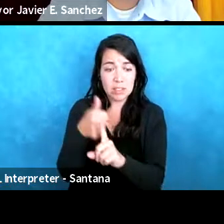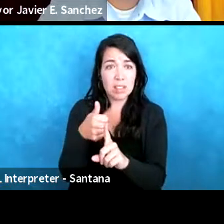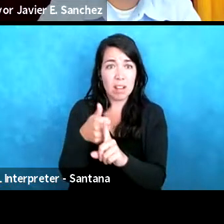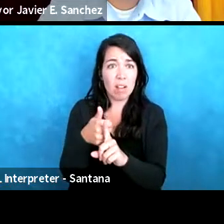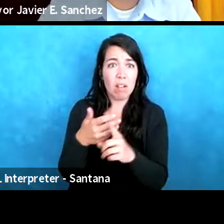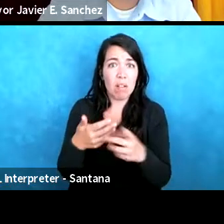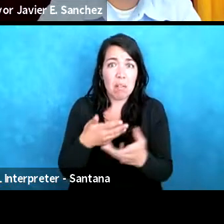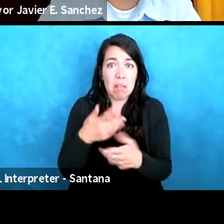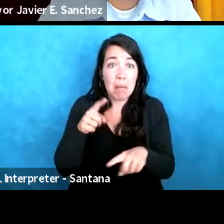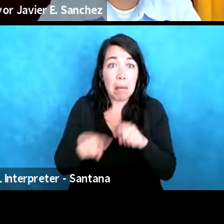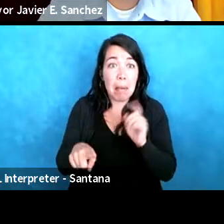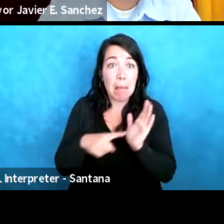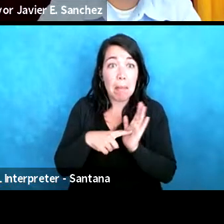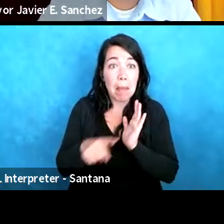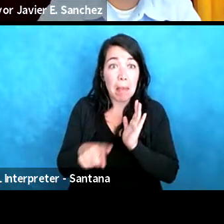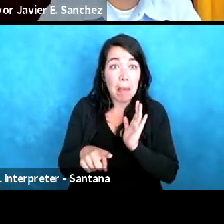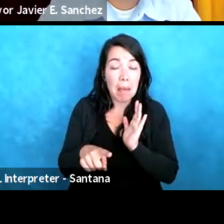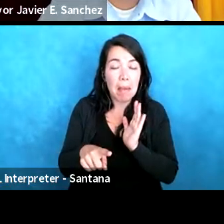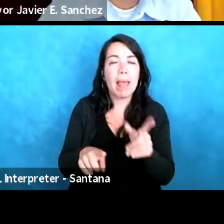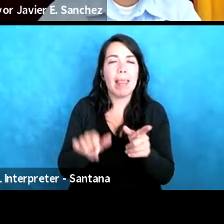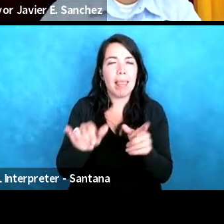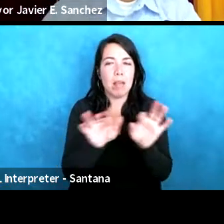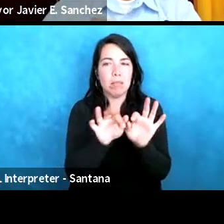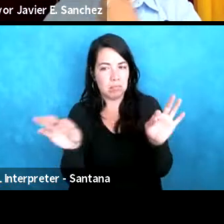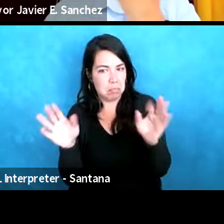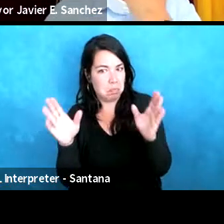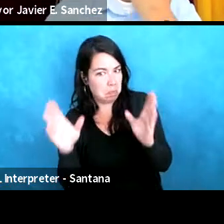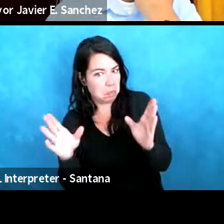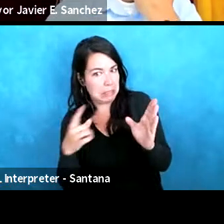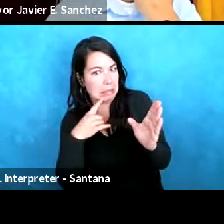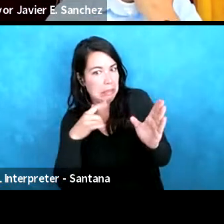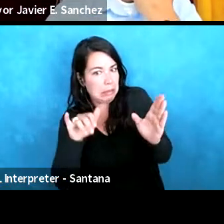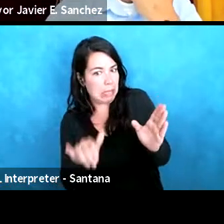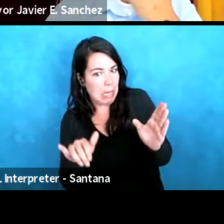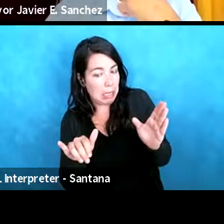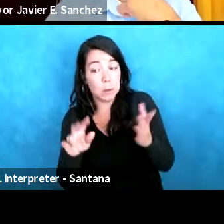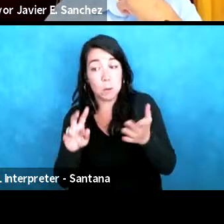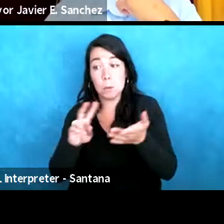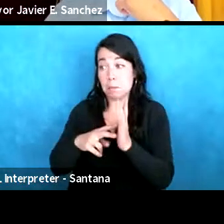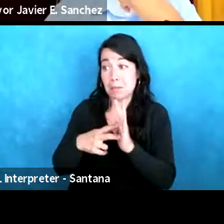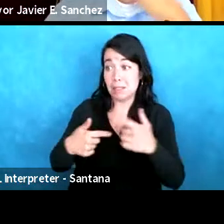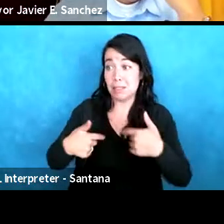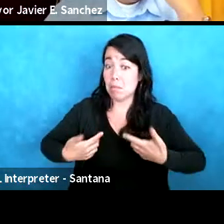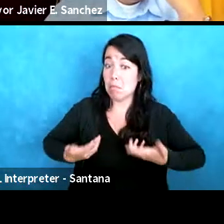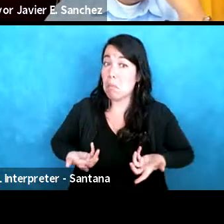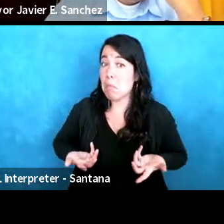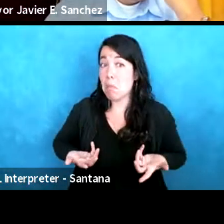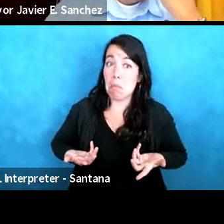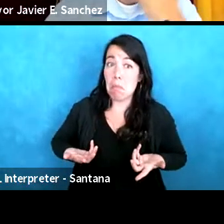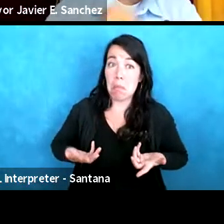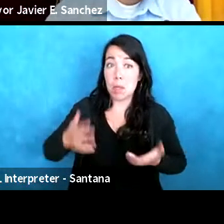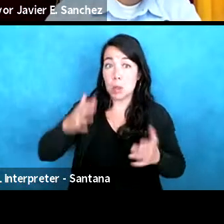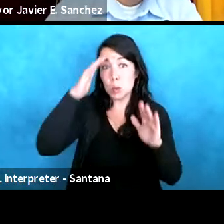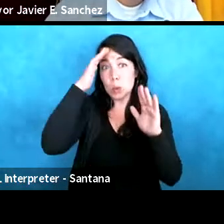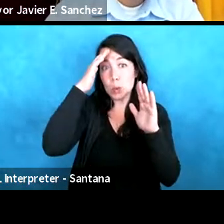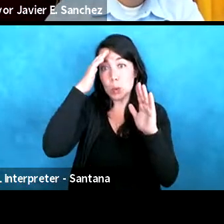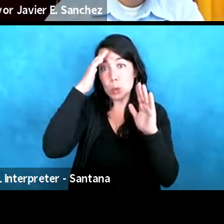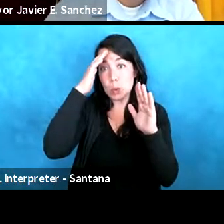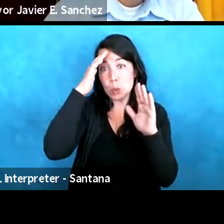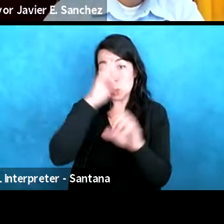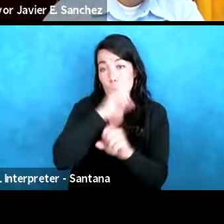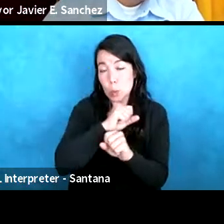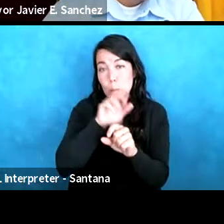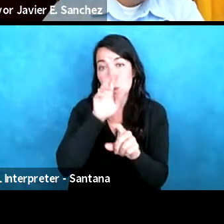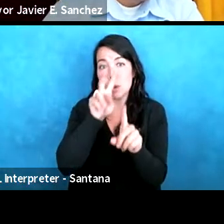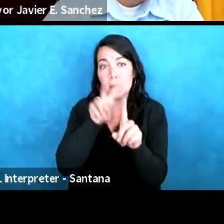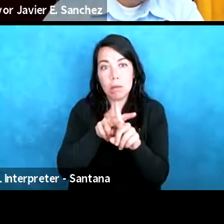So I'm reading the rule rather liberally, but if we have